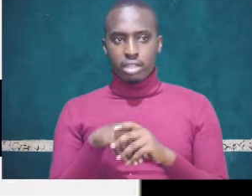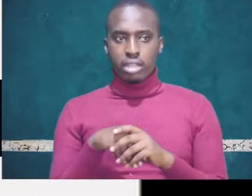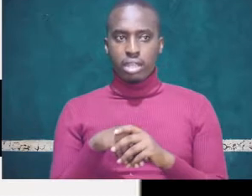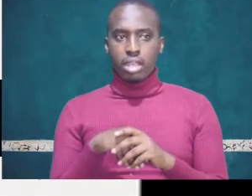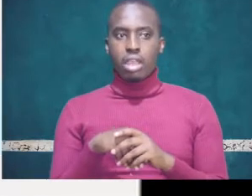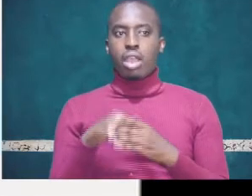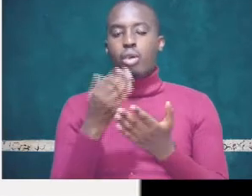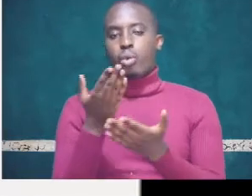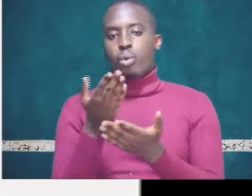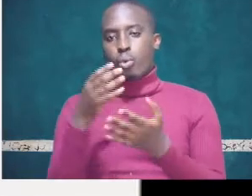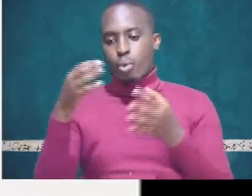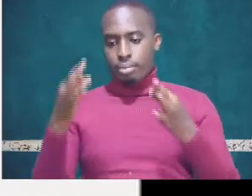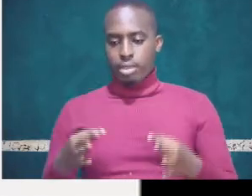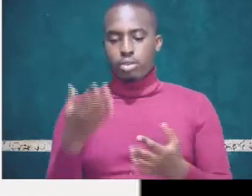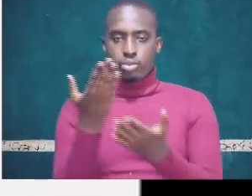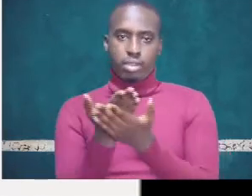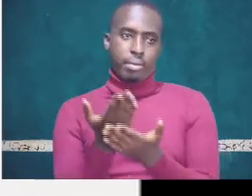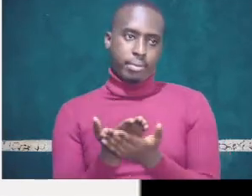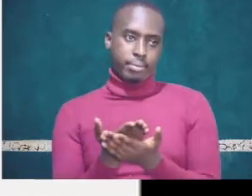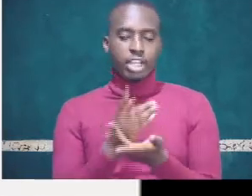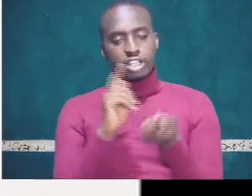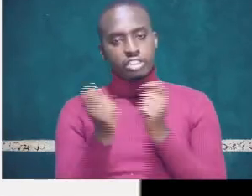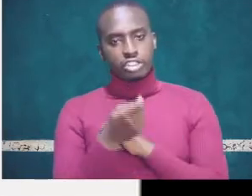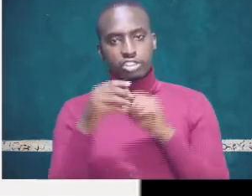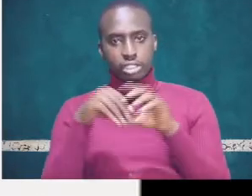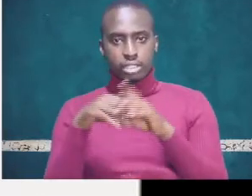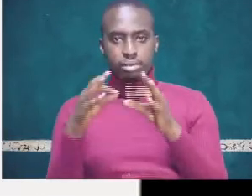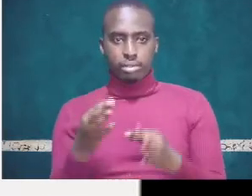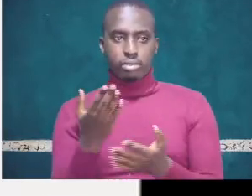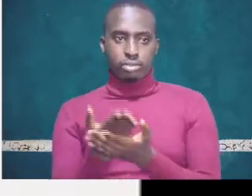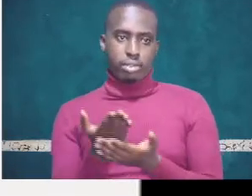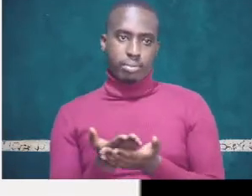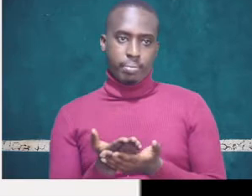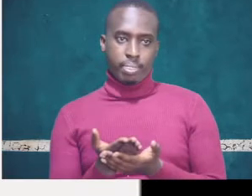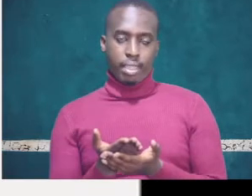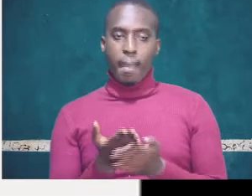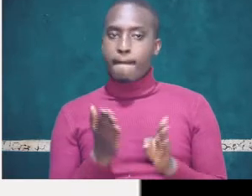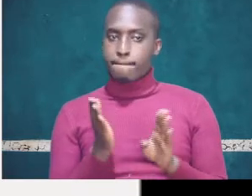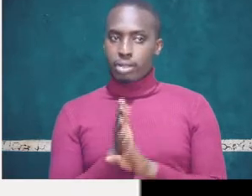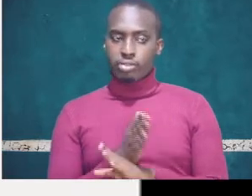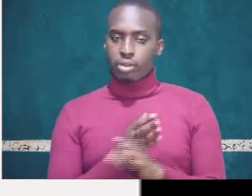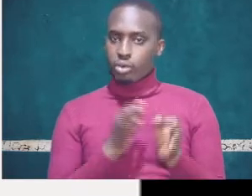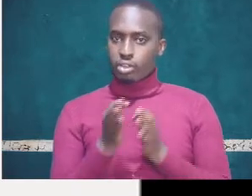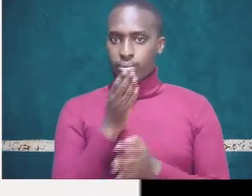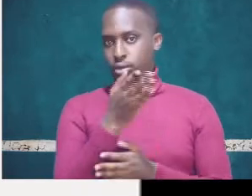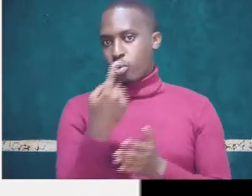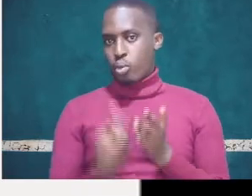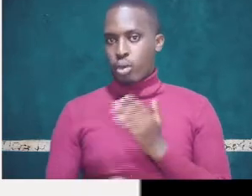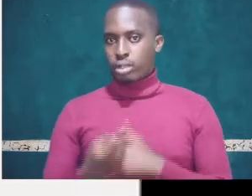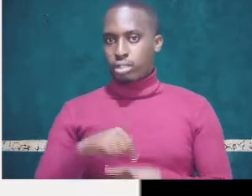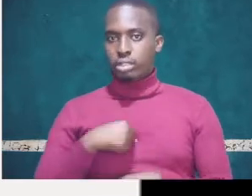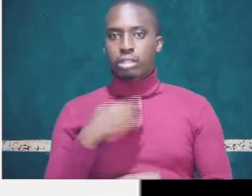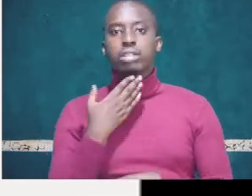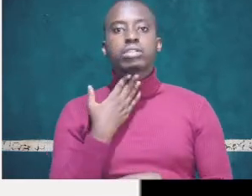quantity demanded. A change in quantity demanded. So, before we explain what is, I want